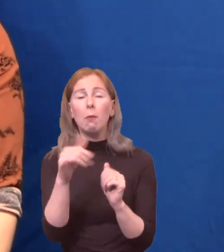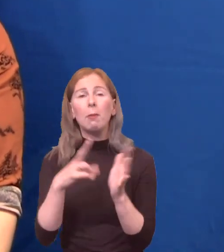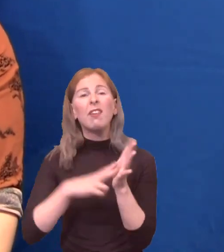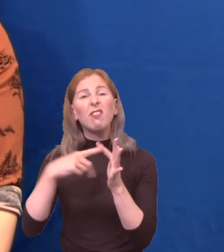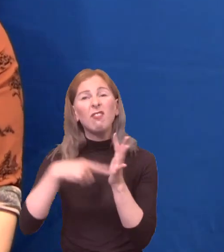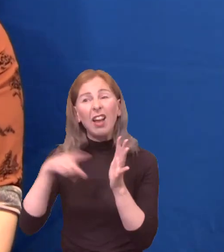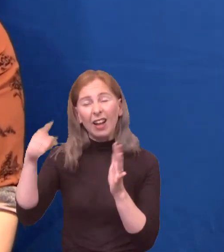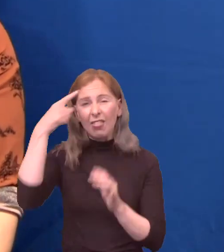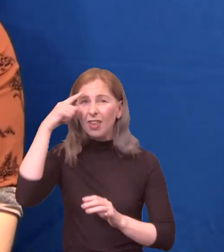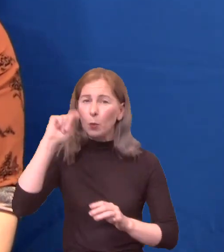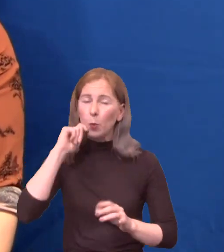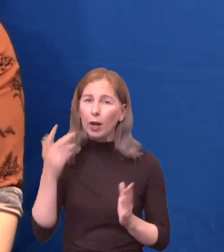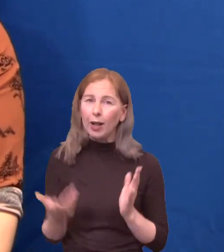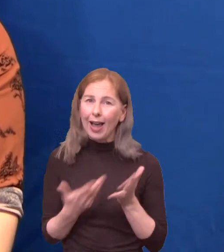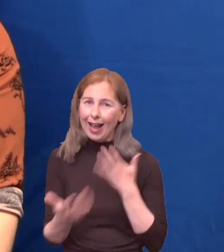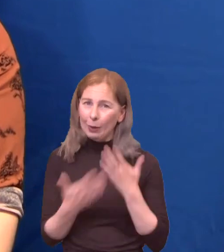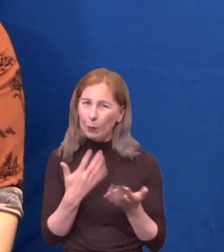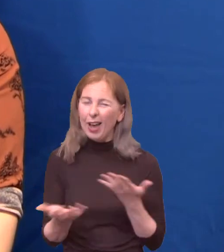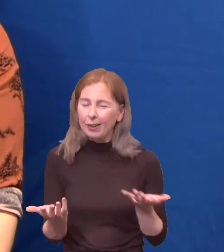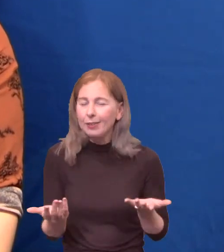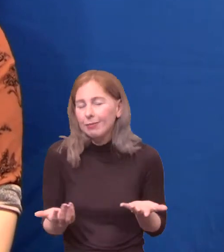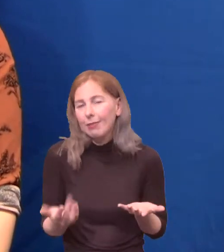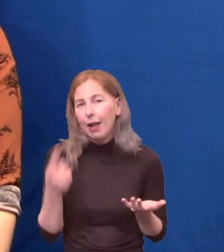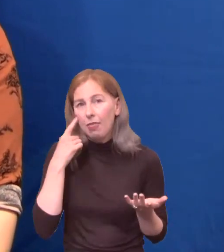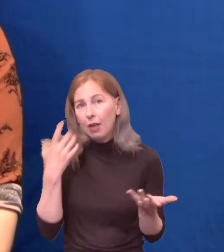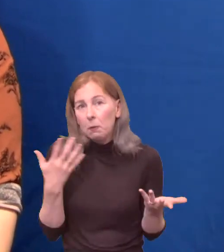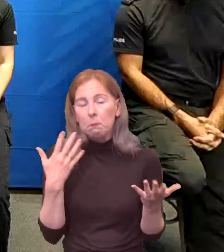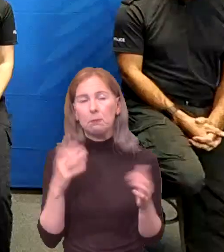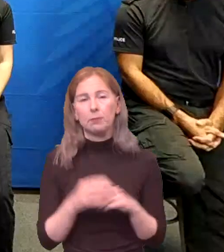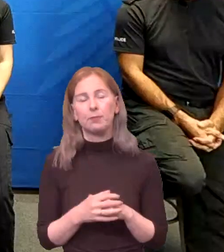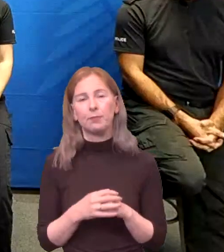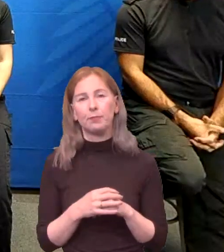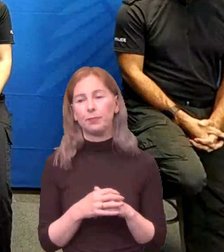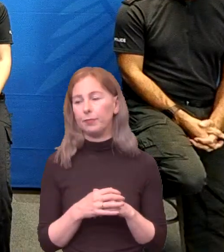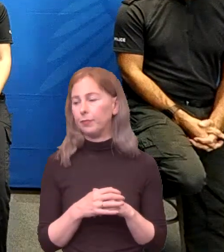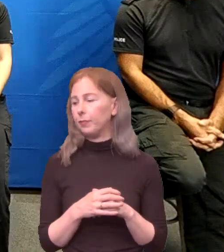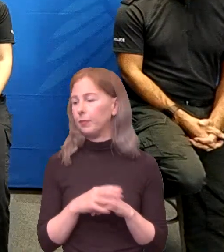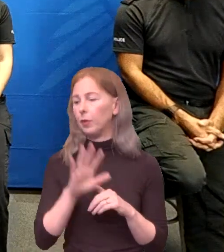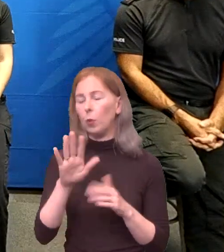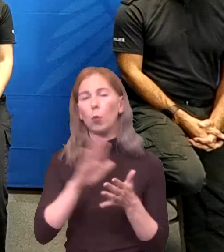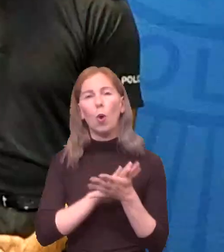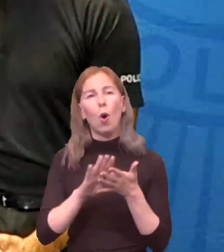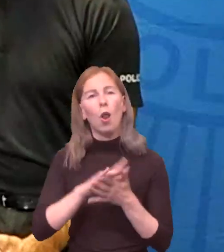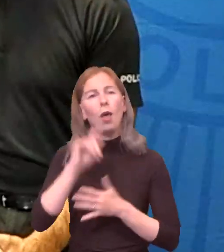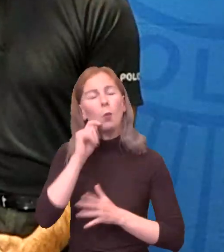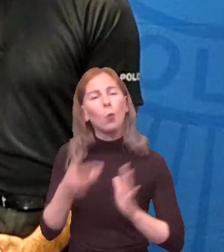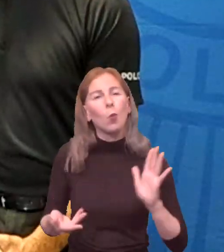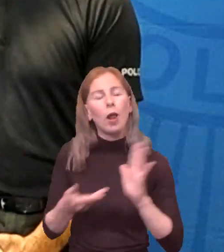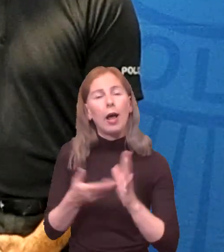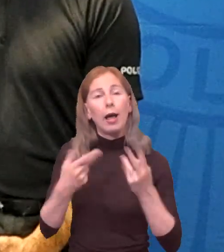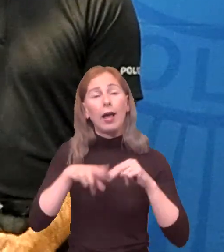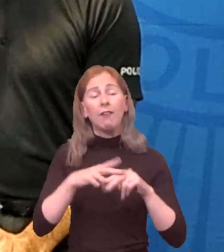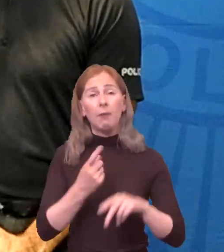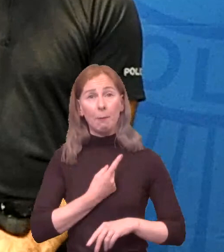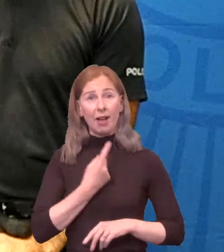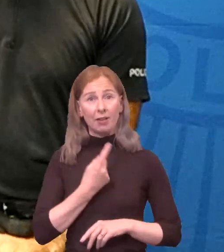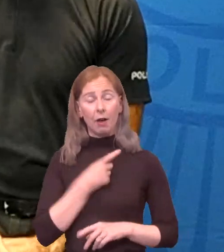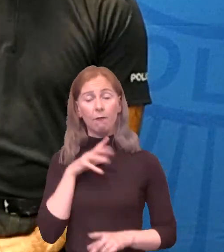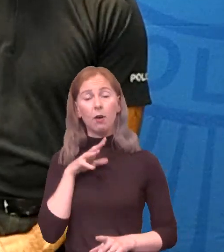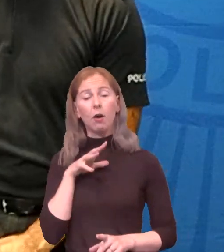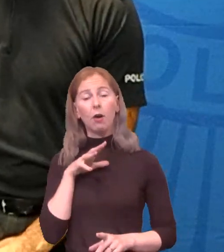vets do put that reminder out there. Just to add to that, if I was to come across a